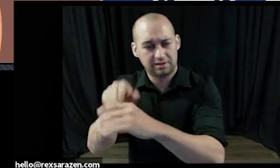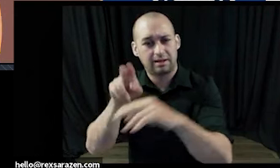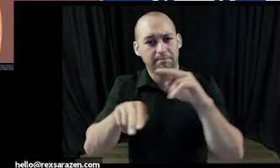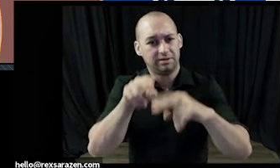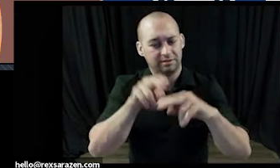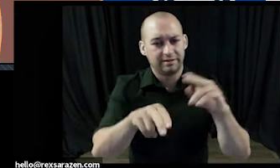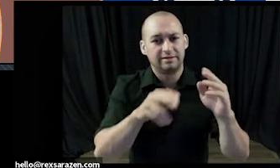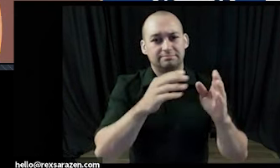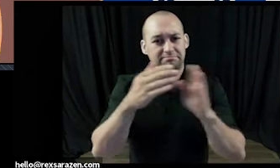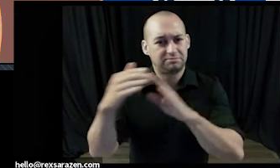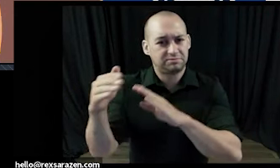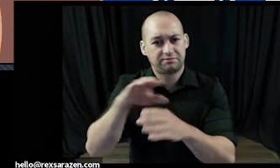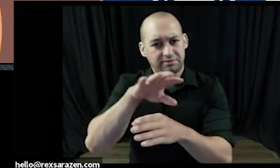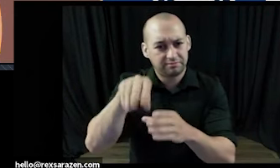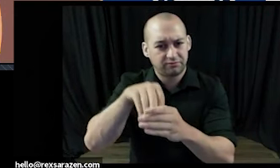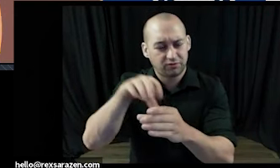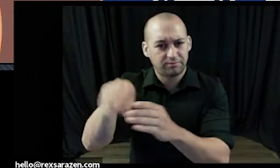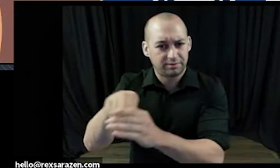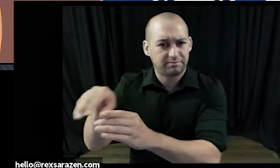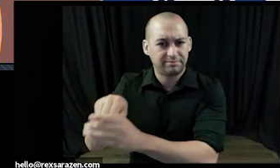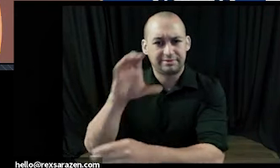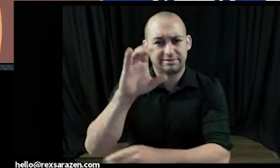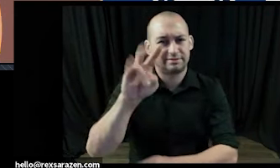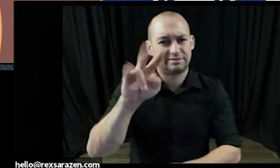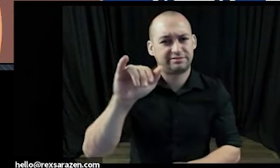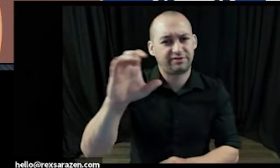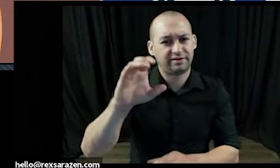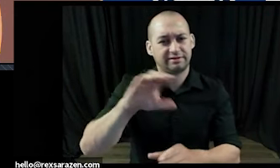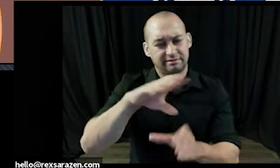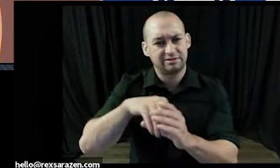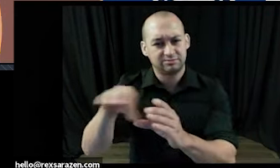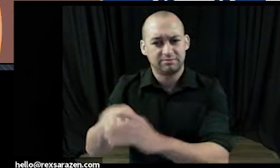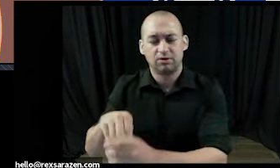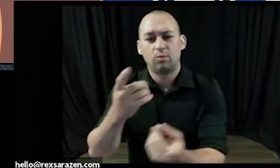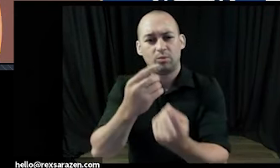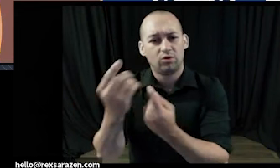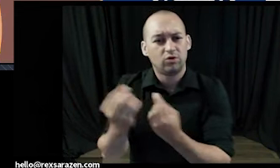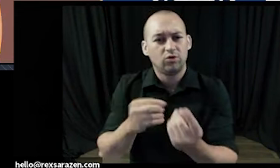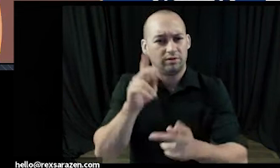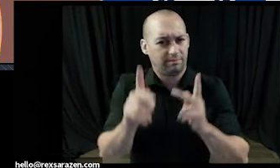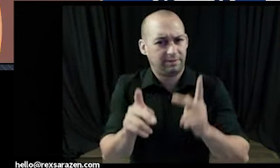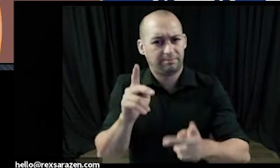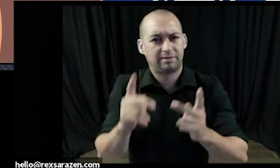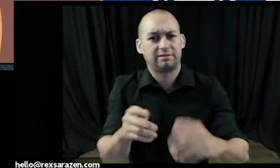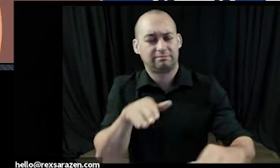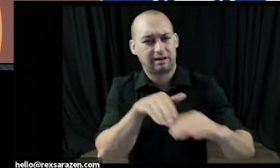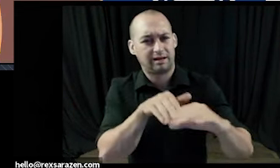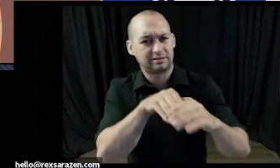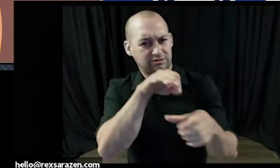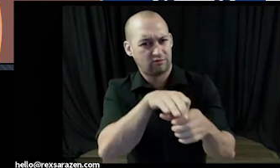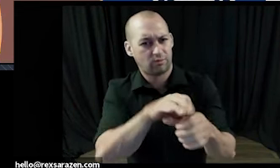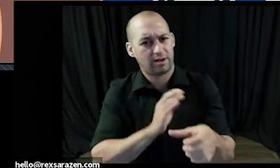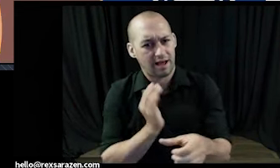engagement. What do we do as disabled people to ensure that we can access the vote, right? Our voice